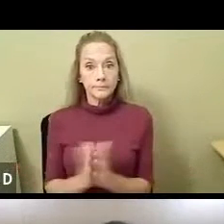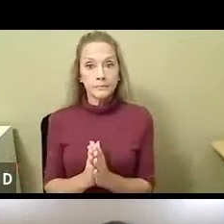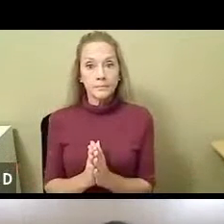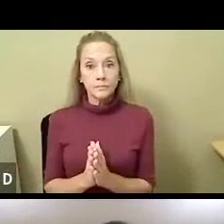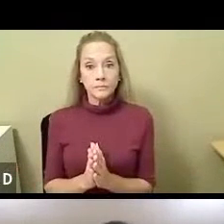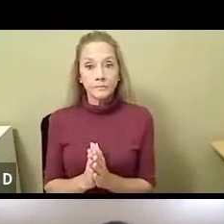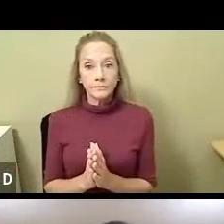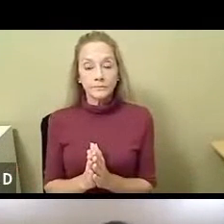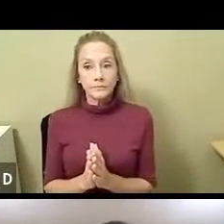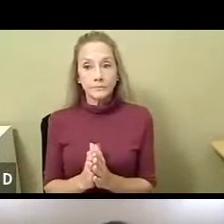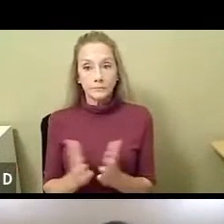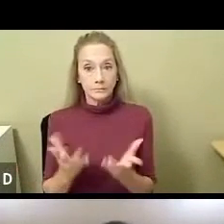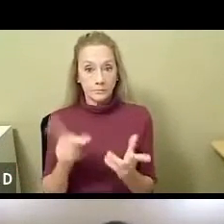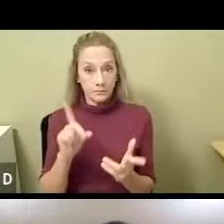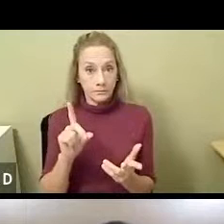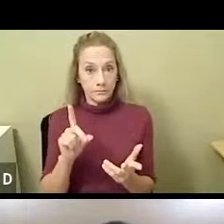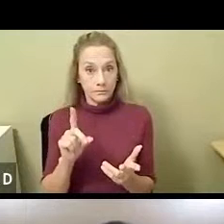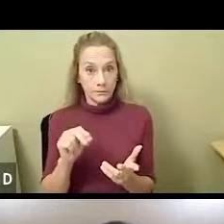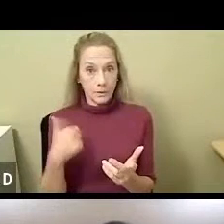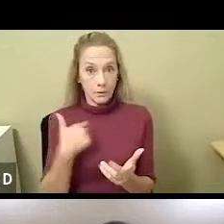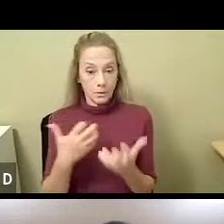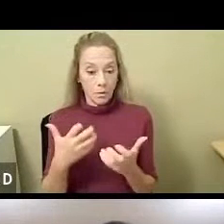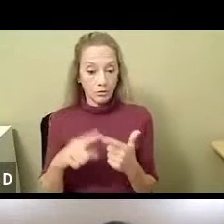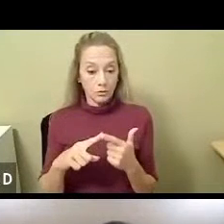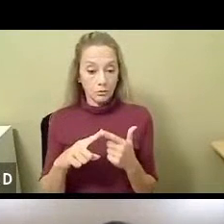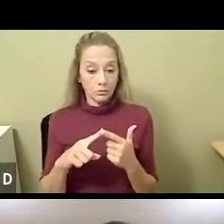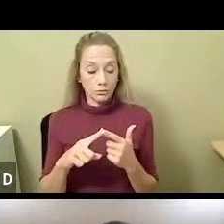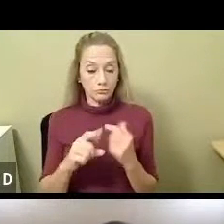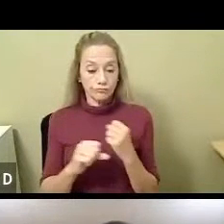do we want to extend this through the end of the month or not?